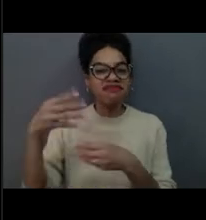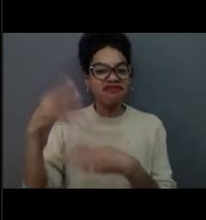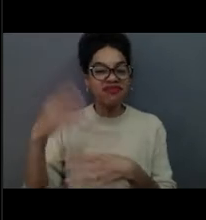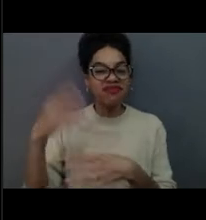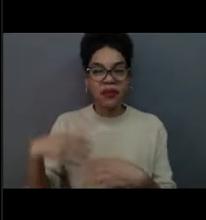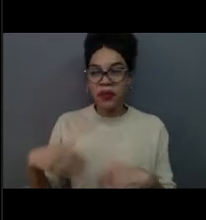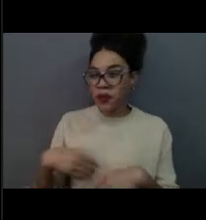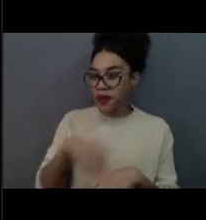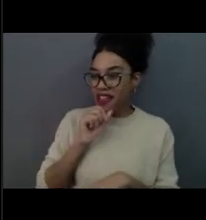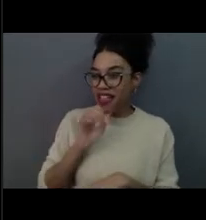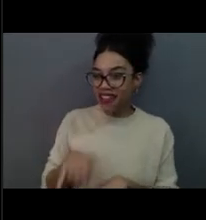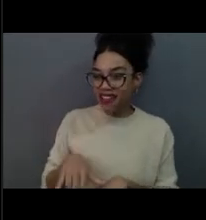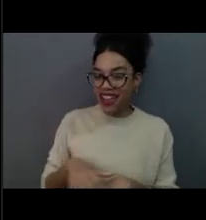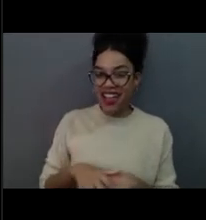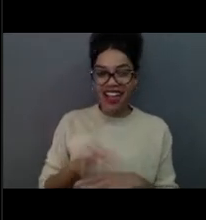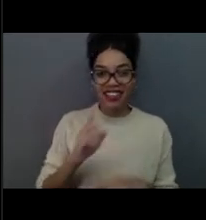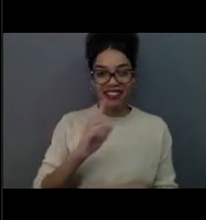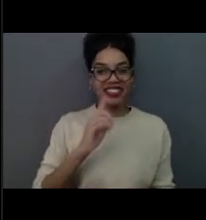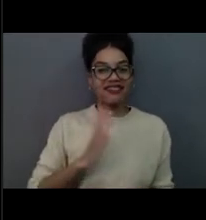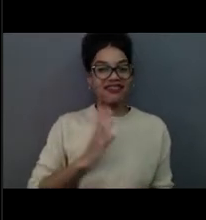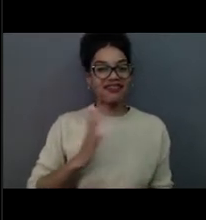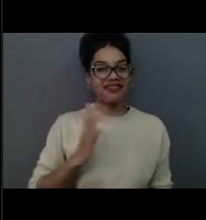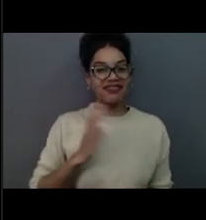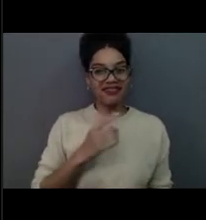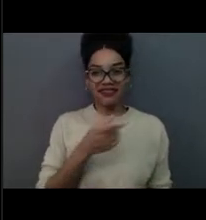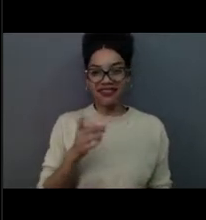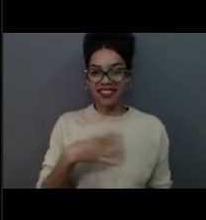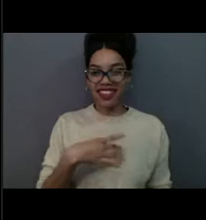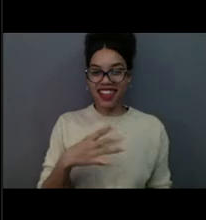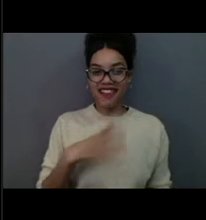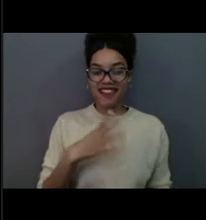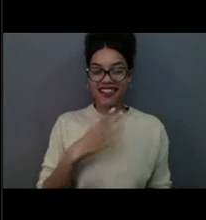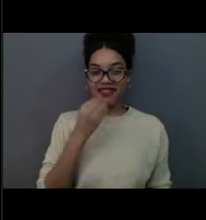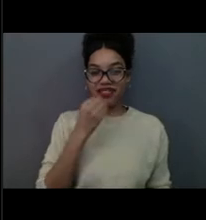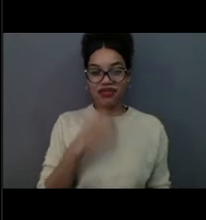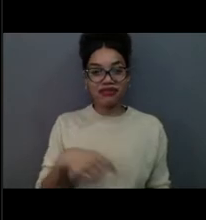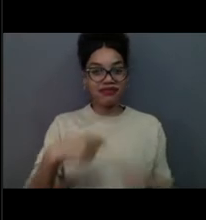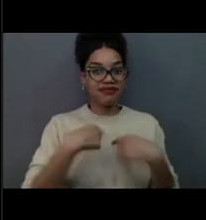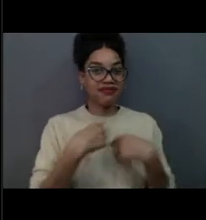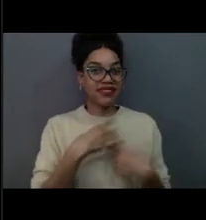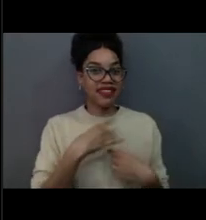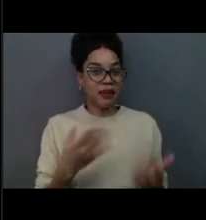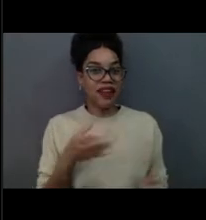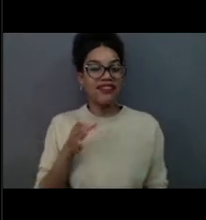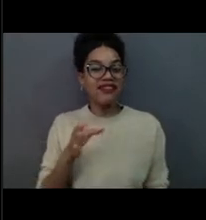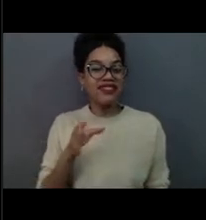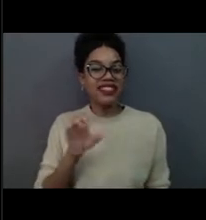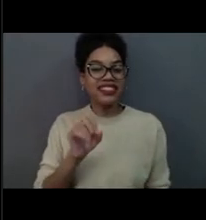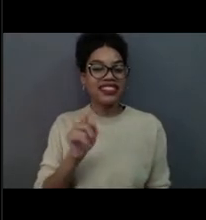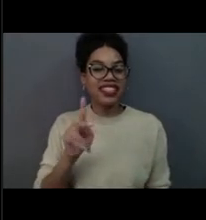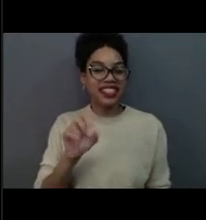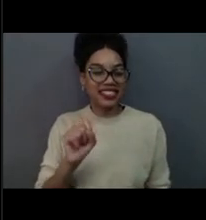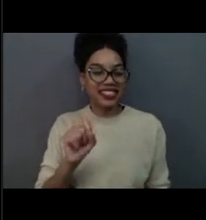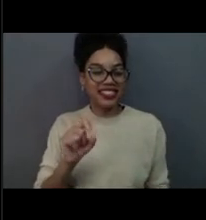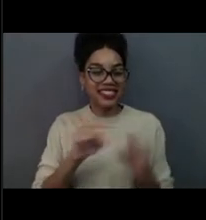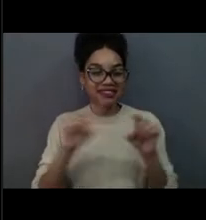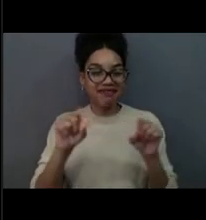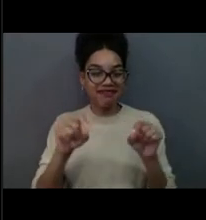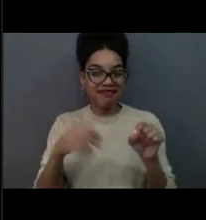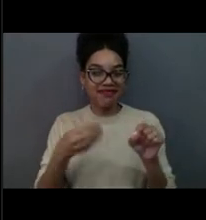have some sophisticated palates out there. I definitely love fish sticks, and have always loved fish sticks. But since, you know,